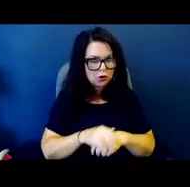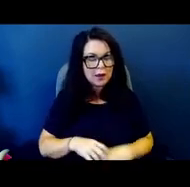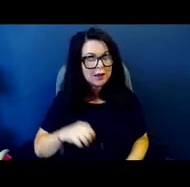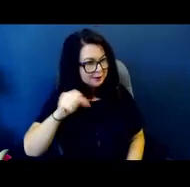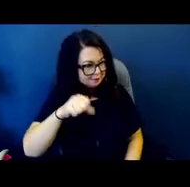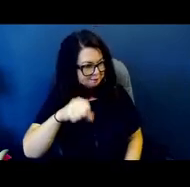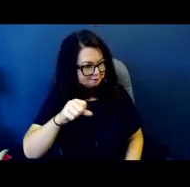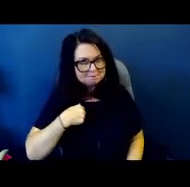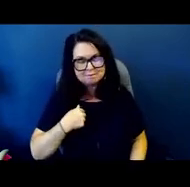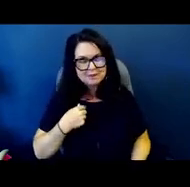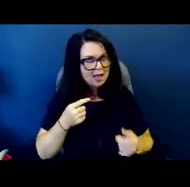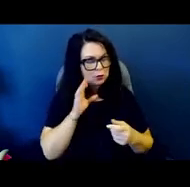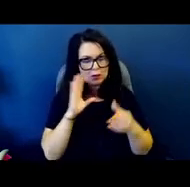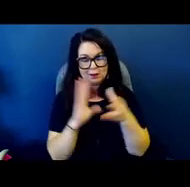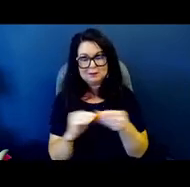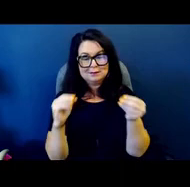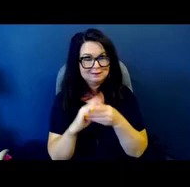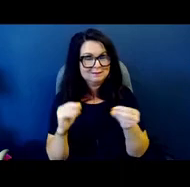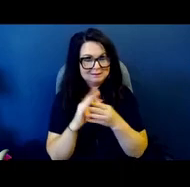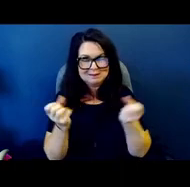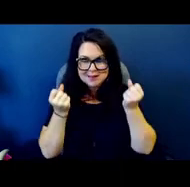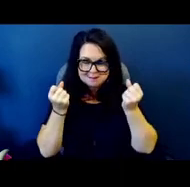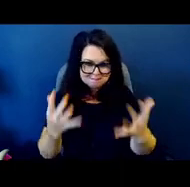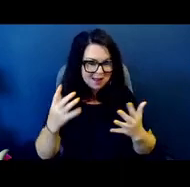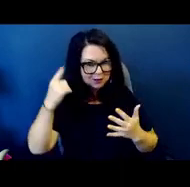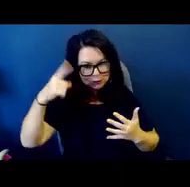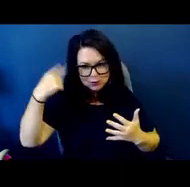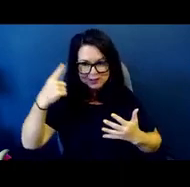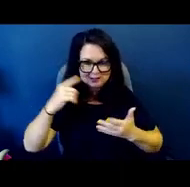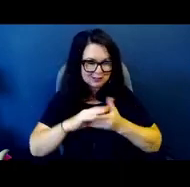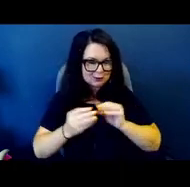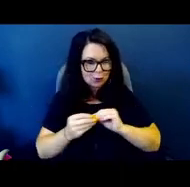lots of crazy stories from our adventures in China as well.